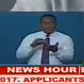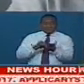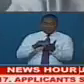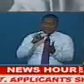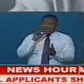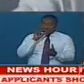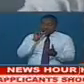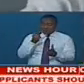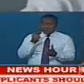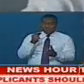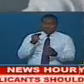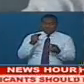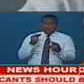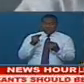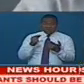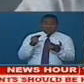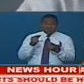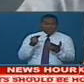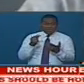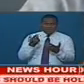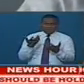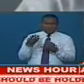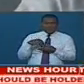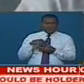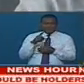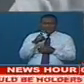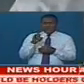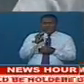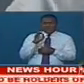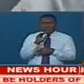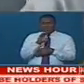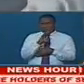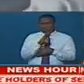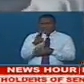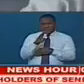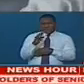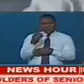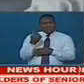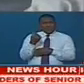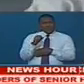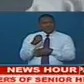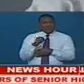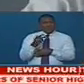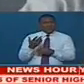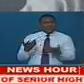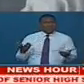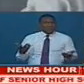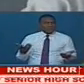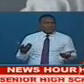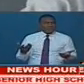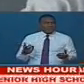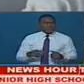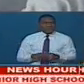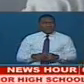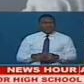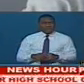confectionery departments of this world earn about $140 billion, that the whole sector earn about